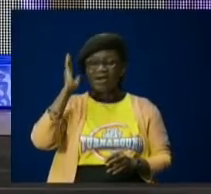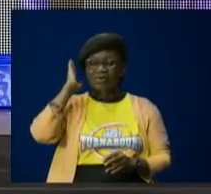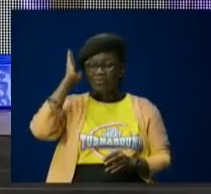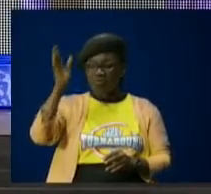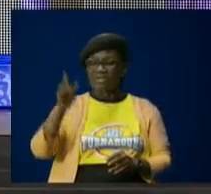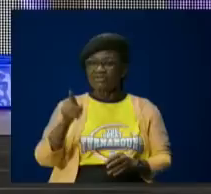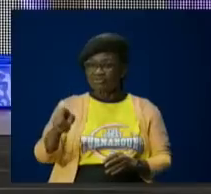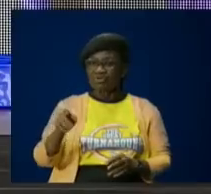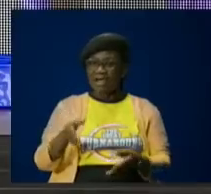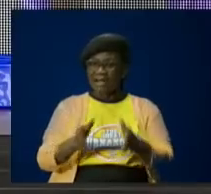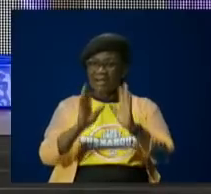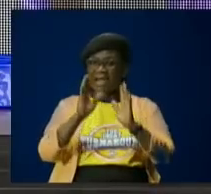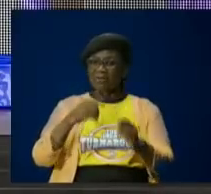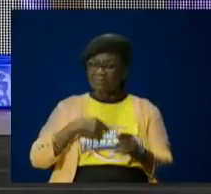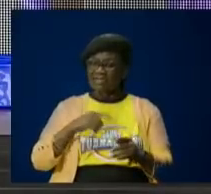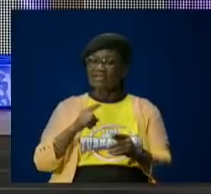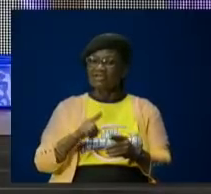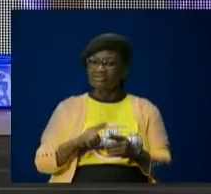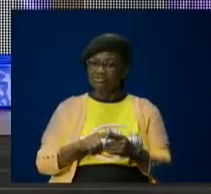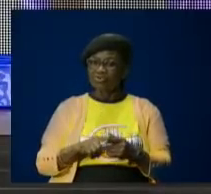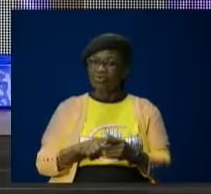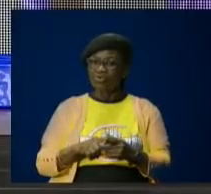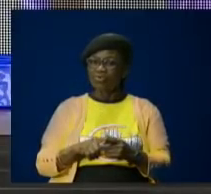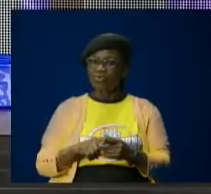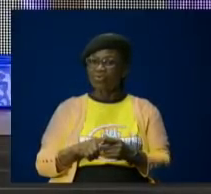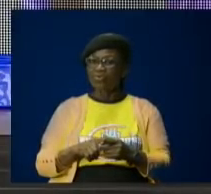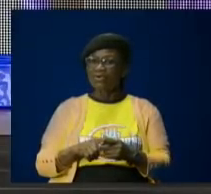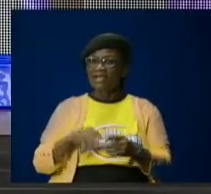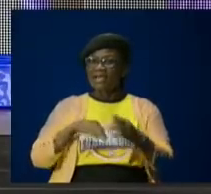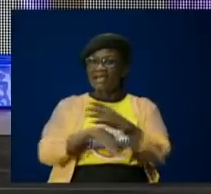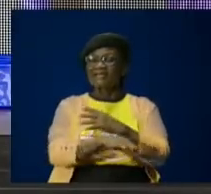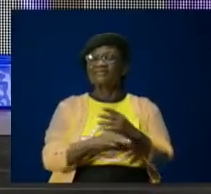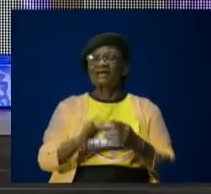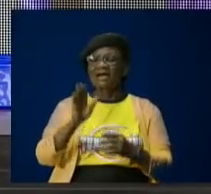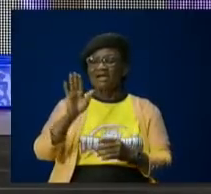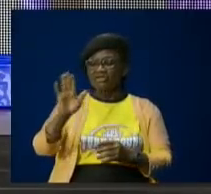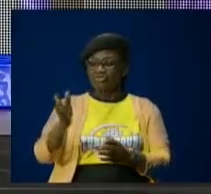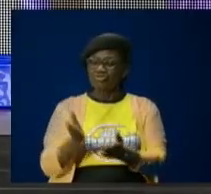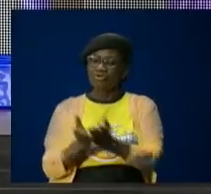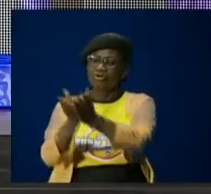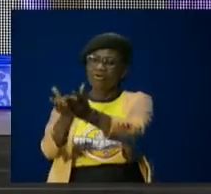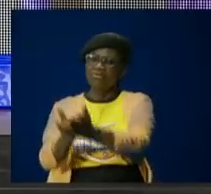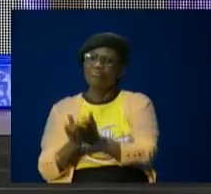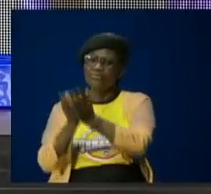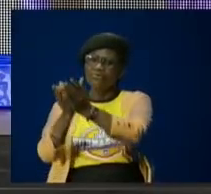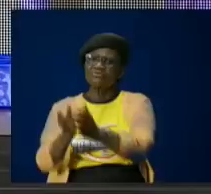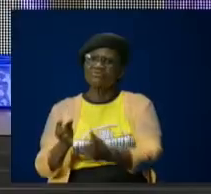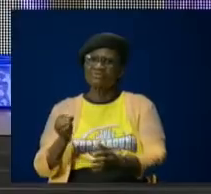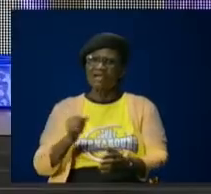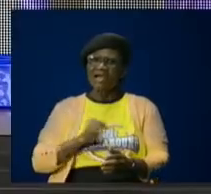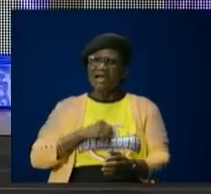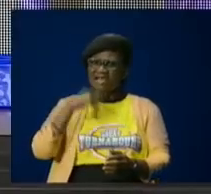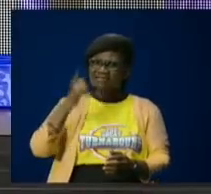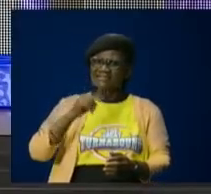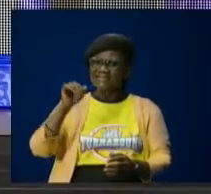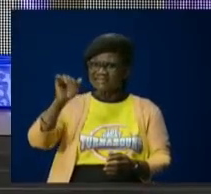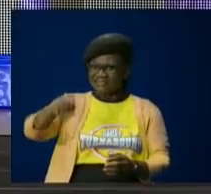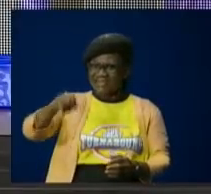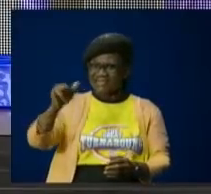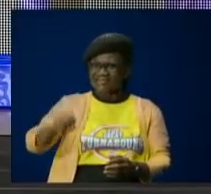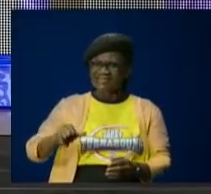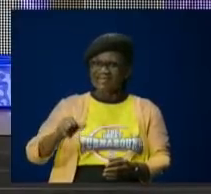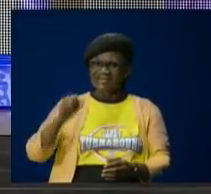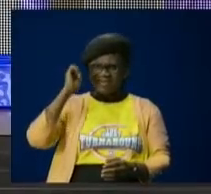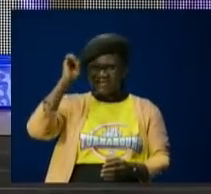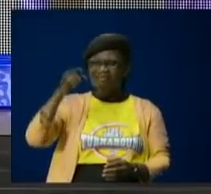I said, why not? He said, then I will go. I said, why? He said, because the boat in which you are is not going